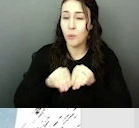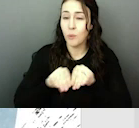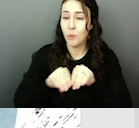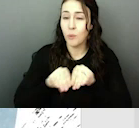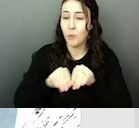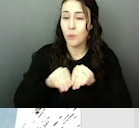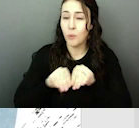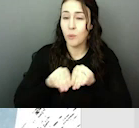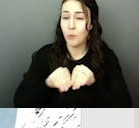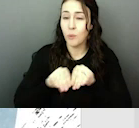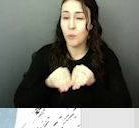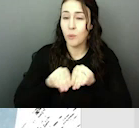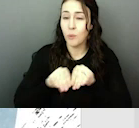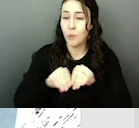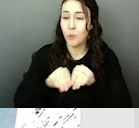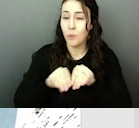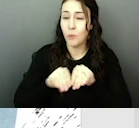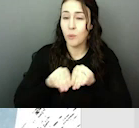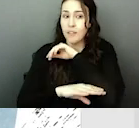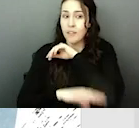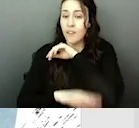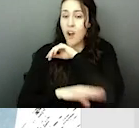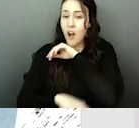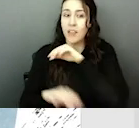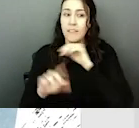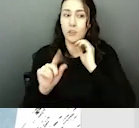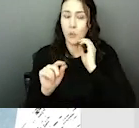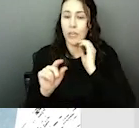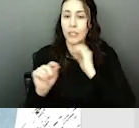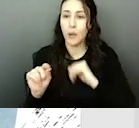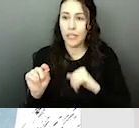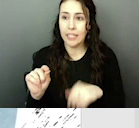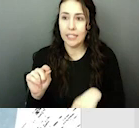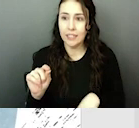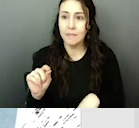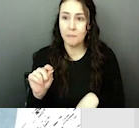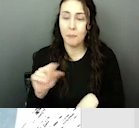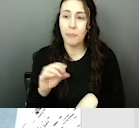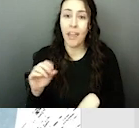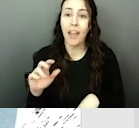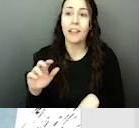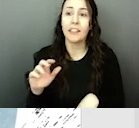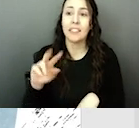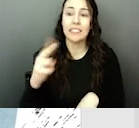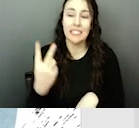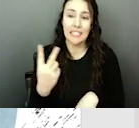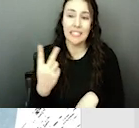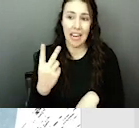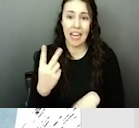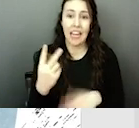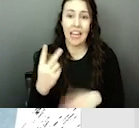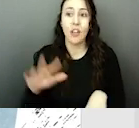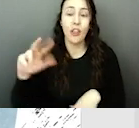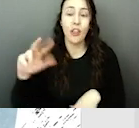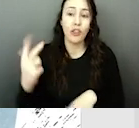We made some adjustments. We sent out another draft based on some feedback, and then we sent out a third draft based on the feedback we were